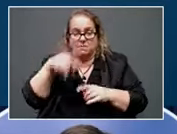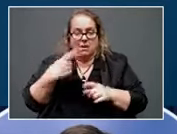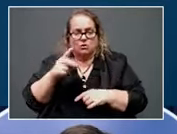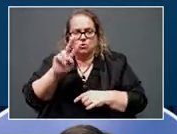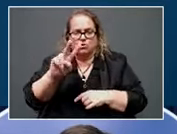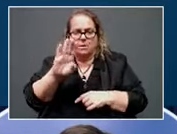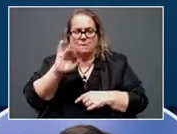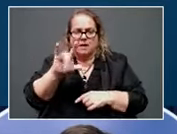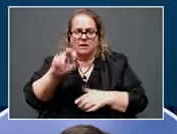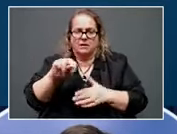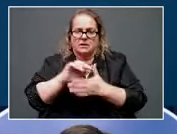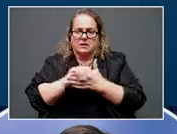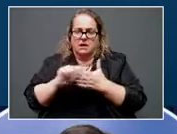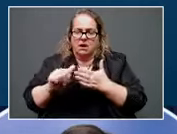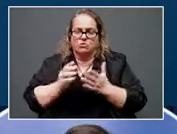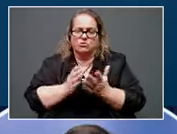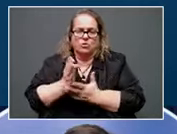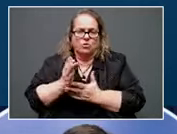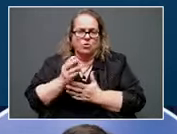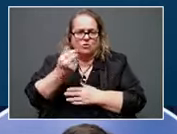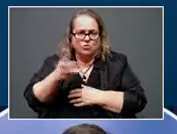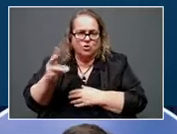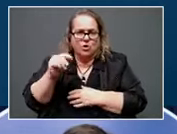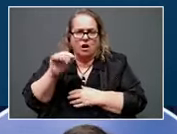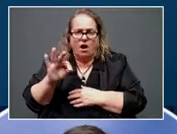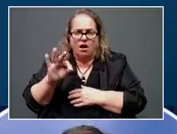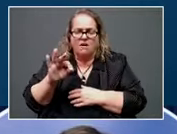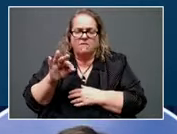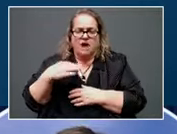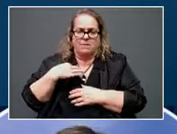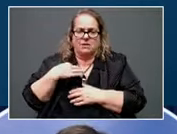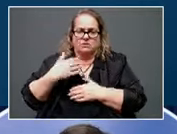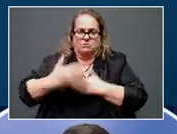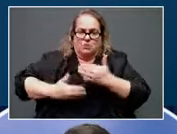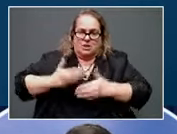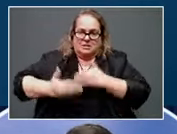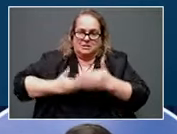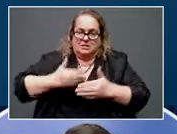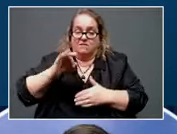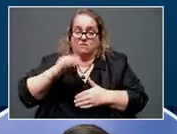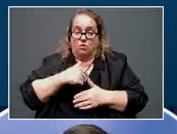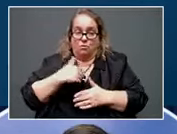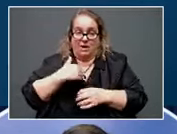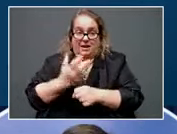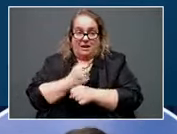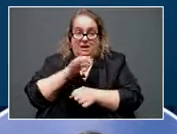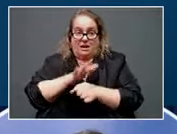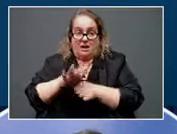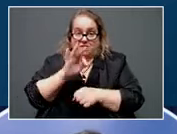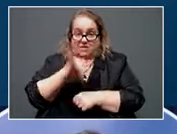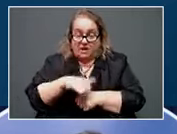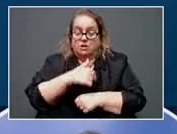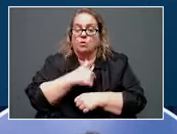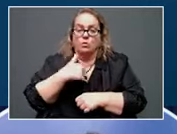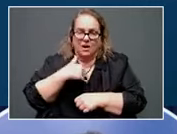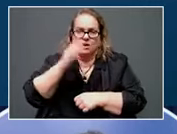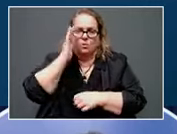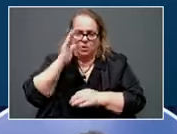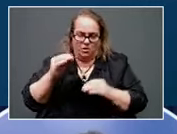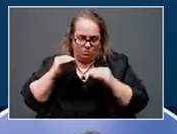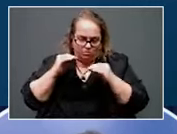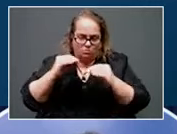through a couple of application processes. If we secure enough of that, we will move forward and